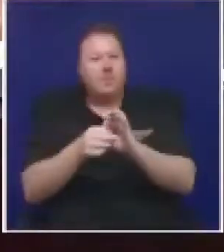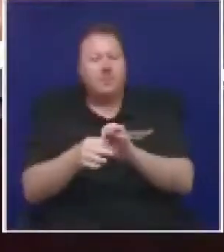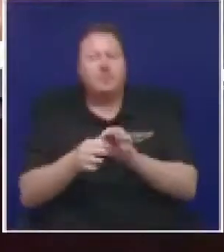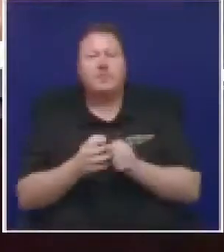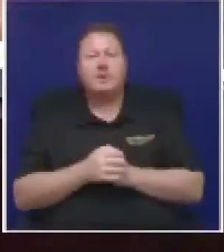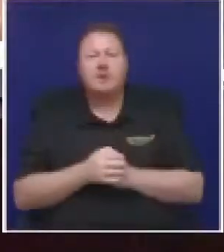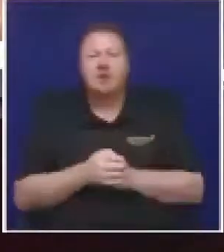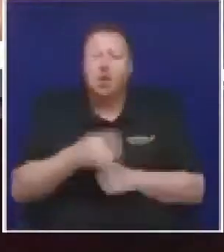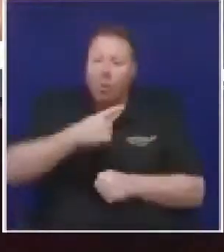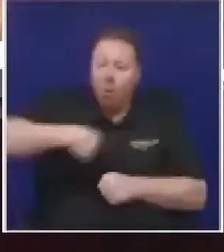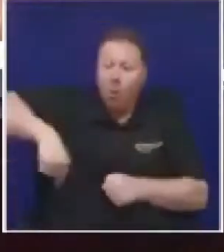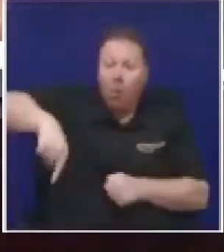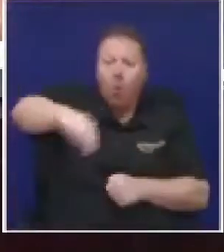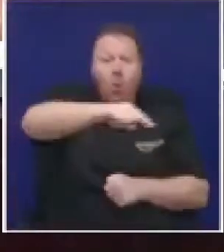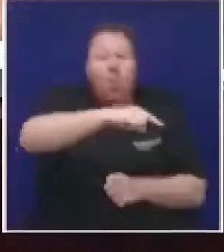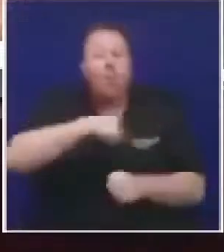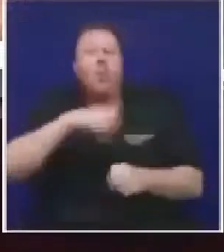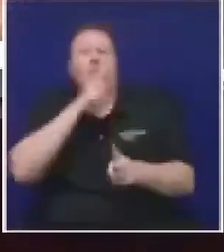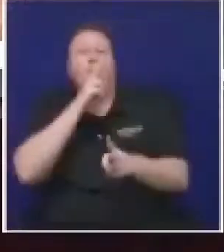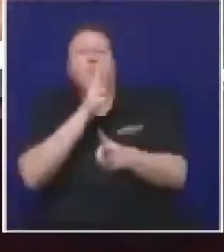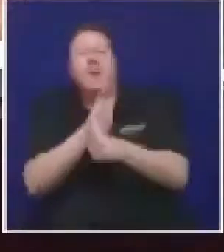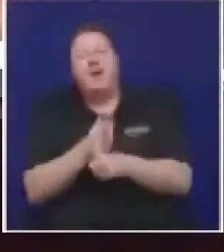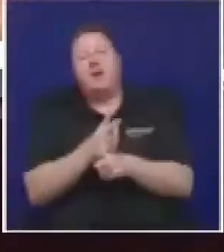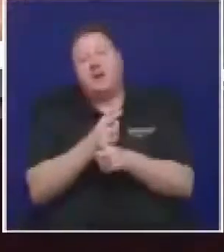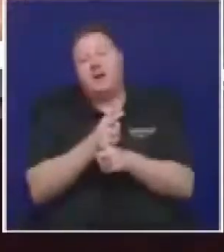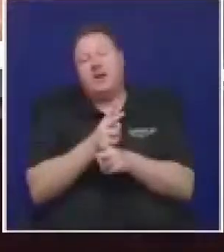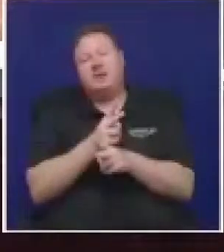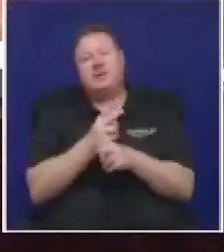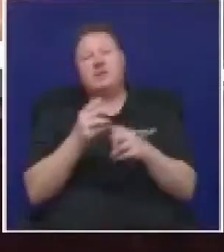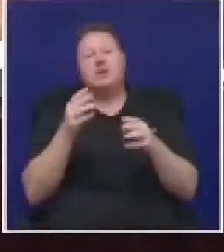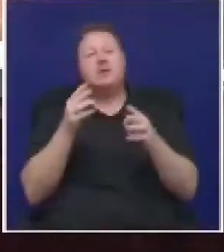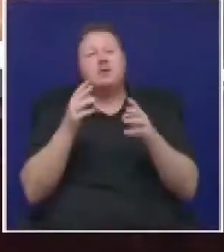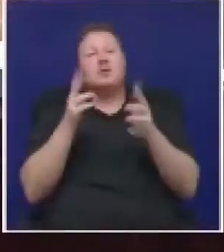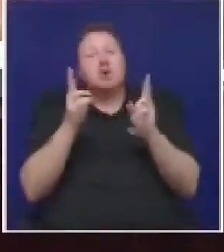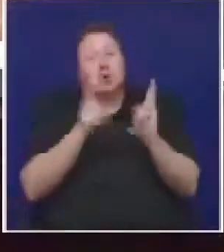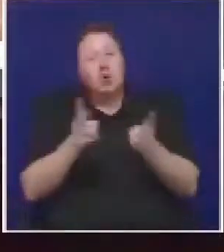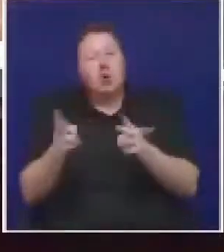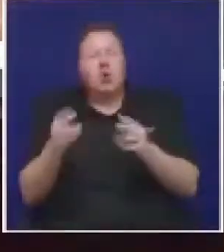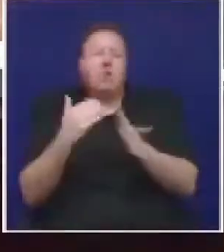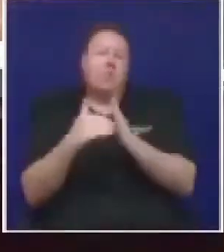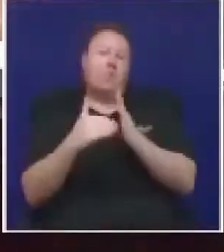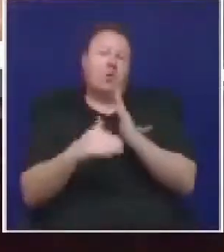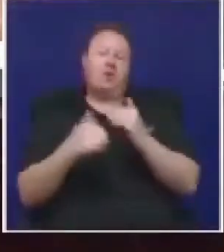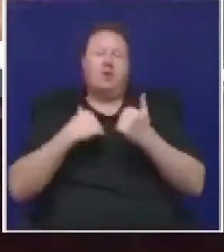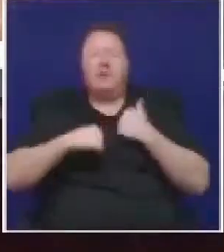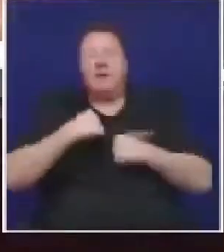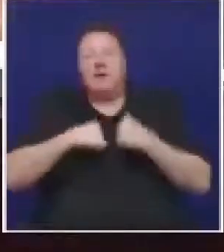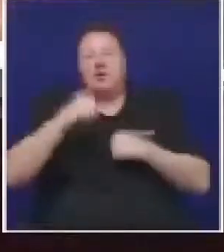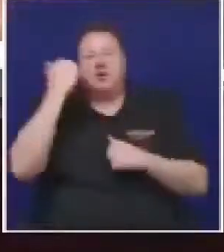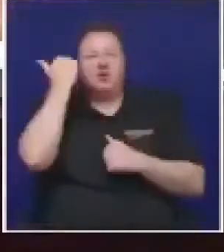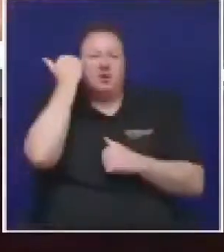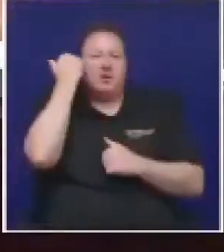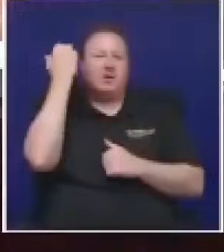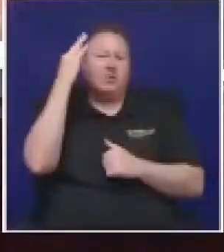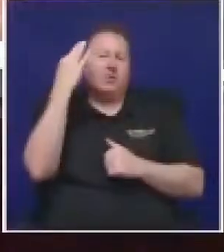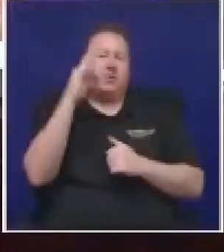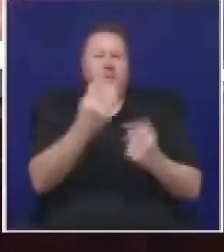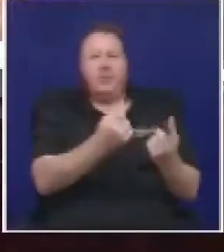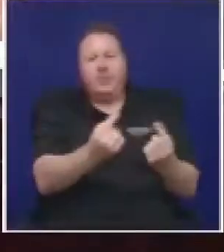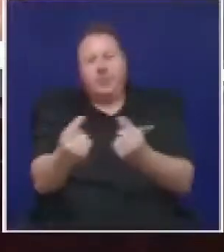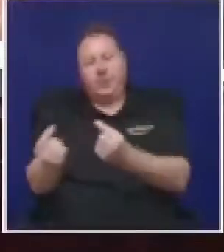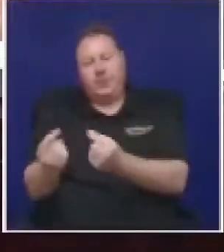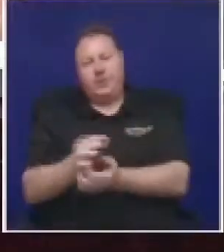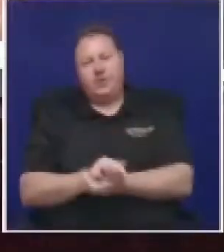collectively implementing the mandate and the common program of action of government, which is aimed at